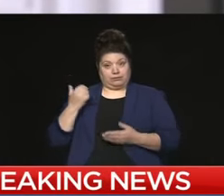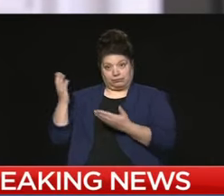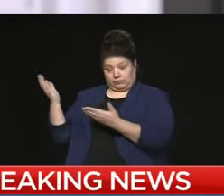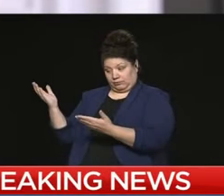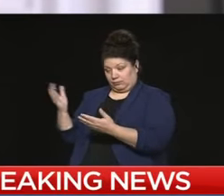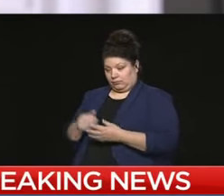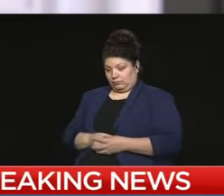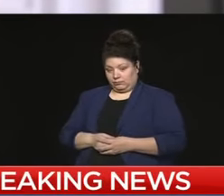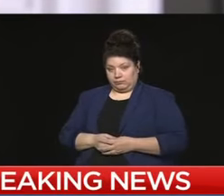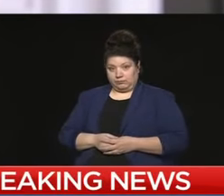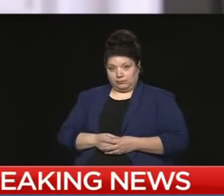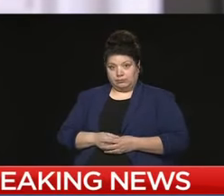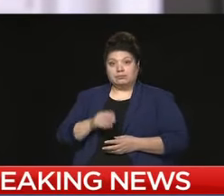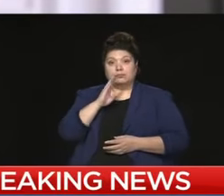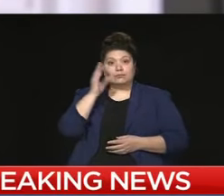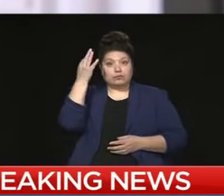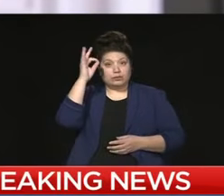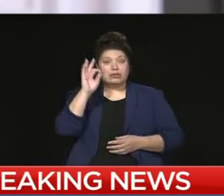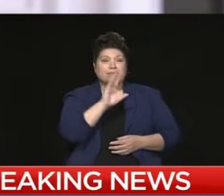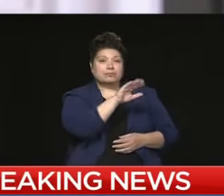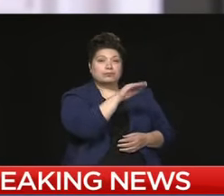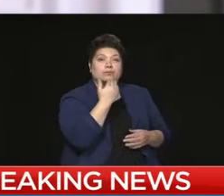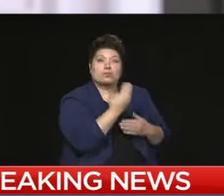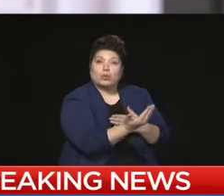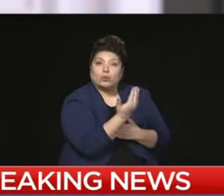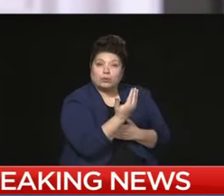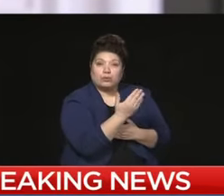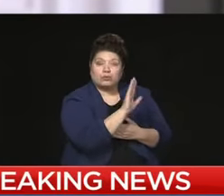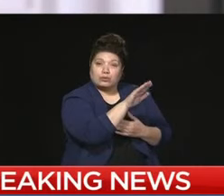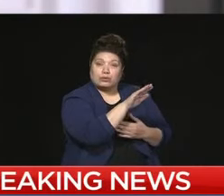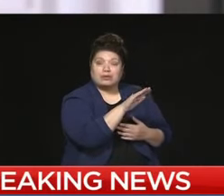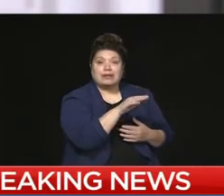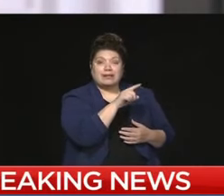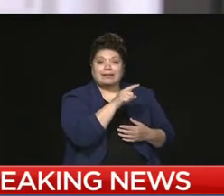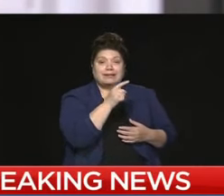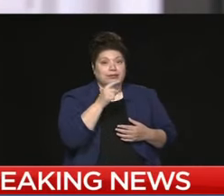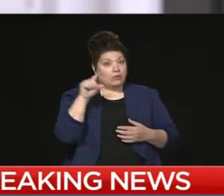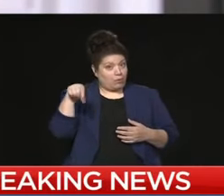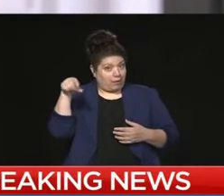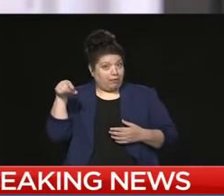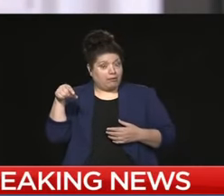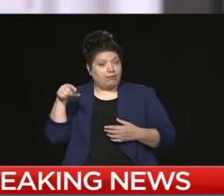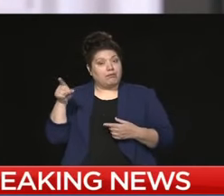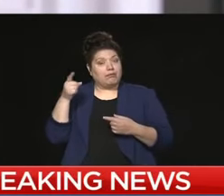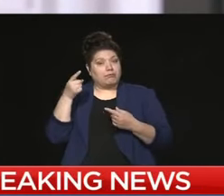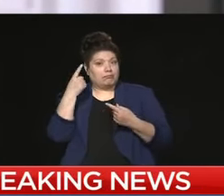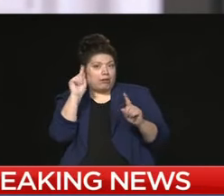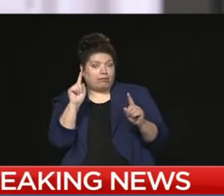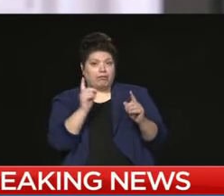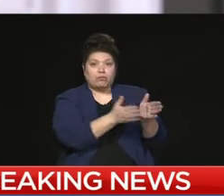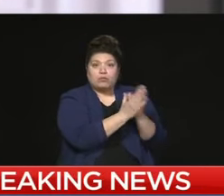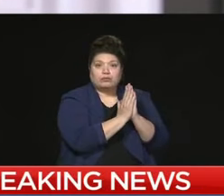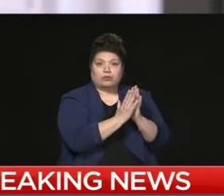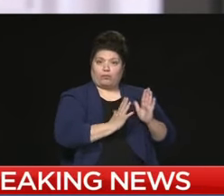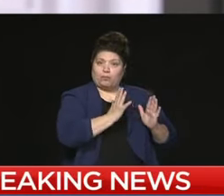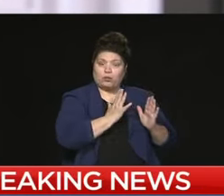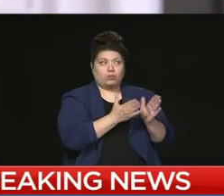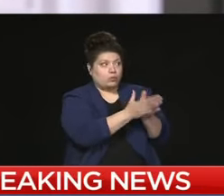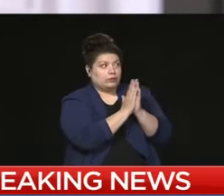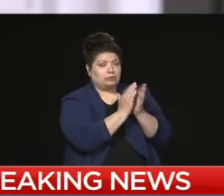Oui, bonjour, Monsieur Trudeau. Hello, Mr. Trudeau. About this help that Quebec has asked you for, and you said there'll be details